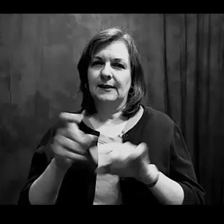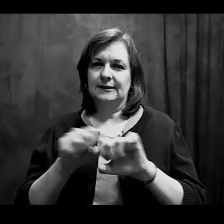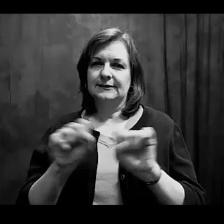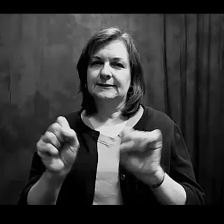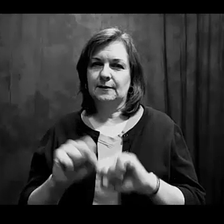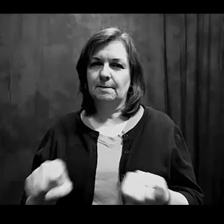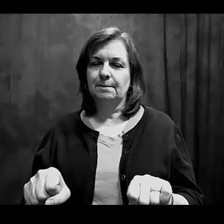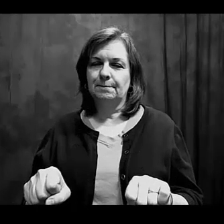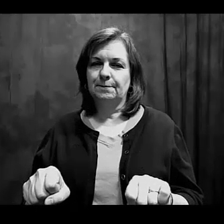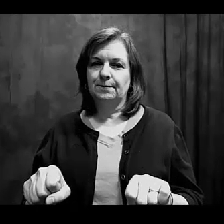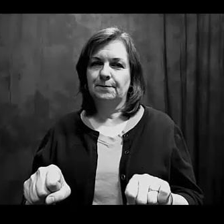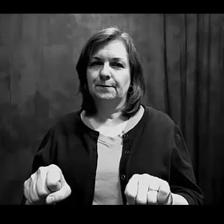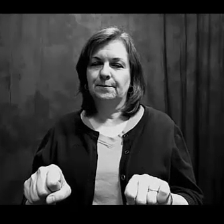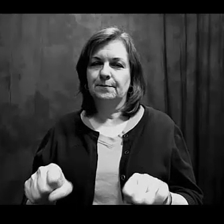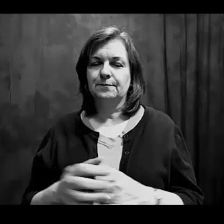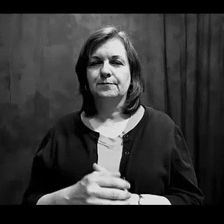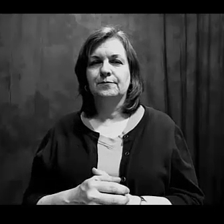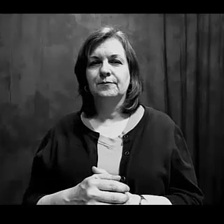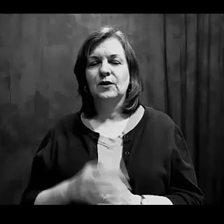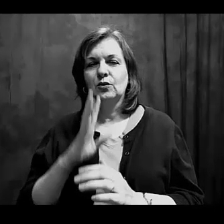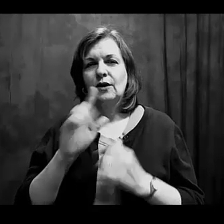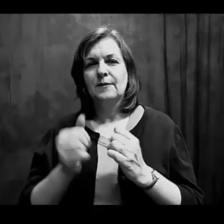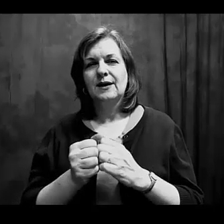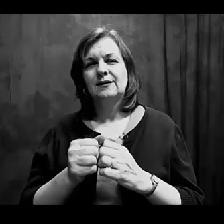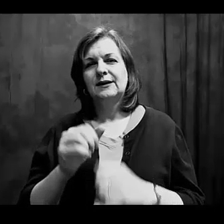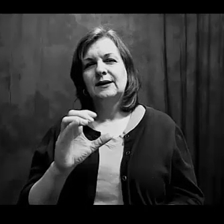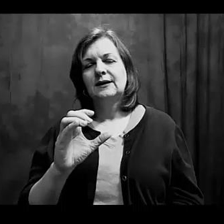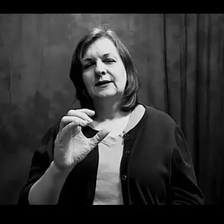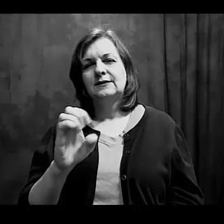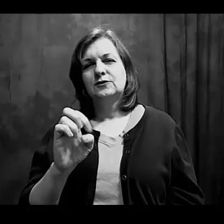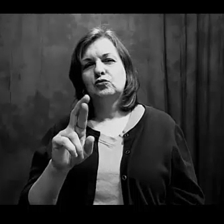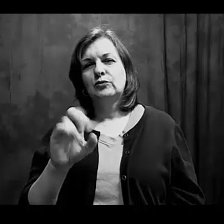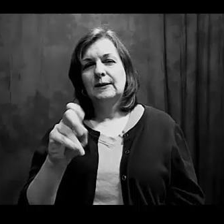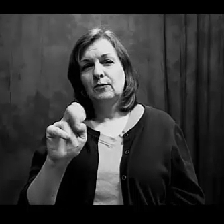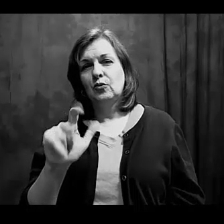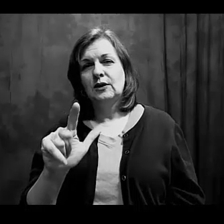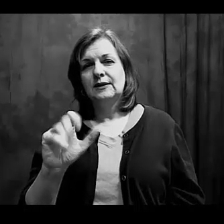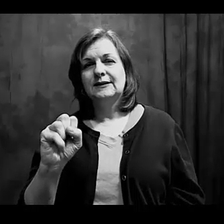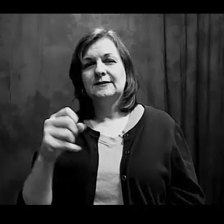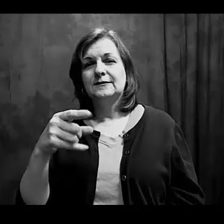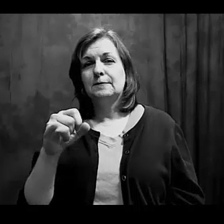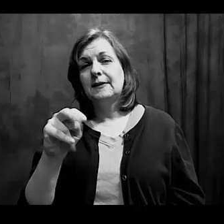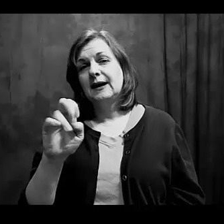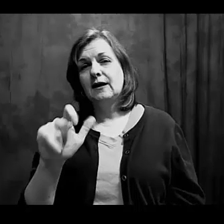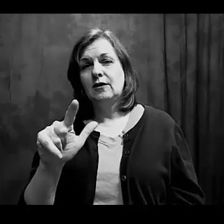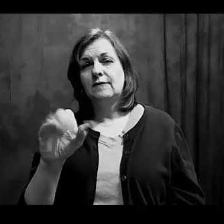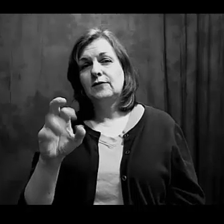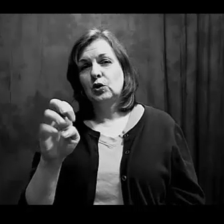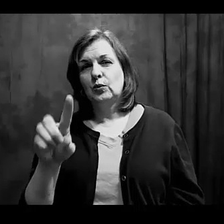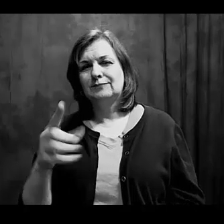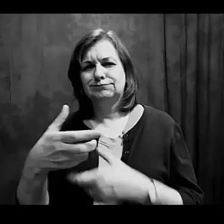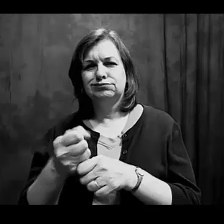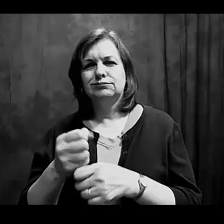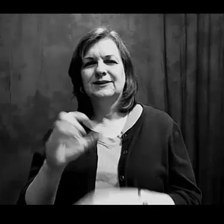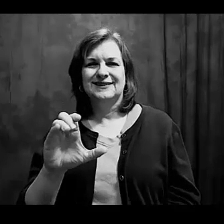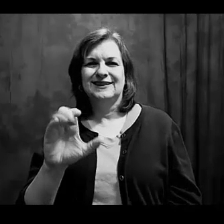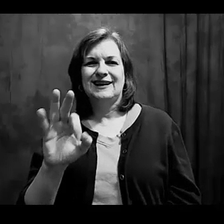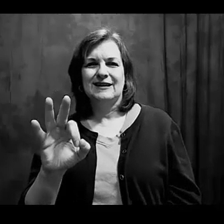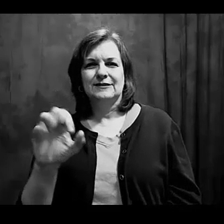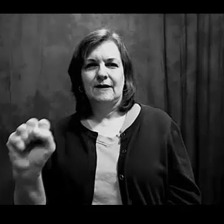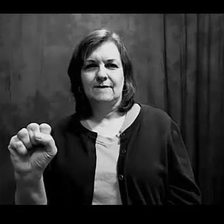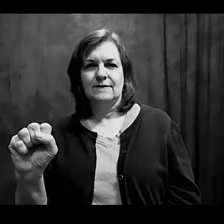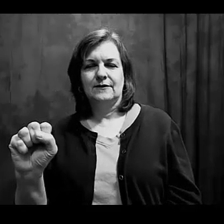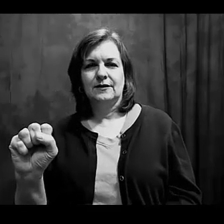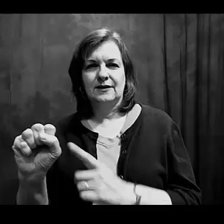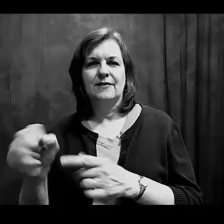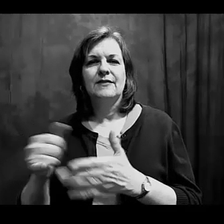themselves. We'll look at cerebral spinal fluid, or CSF as it's referred to, and how this